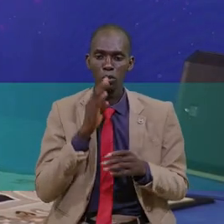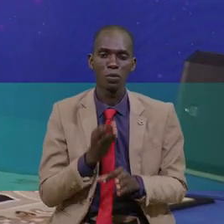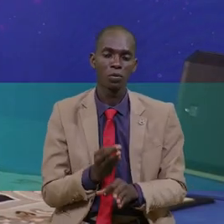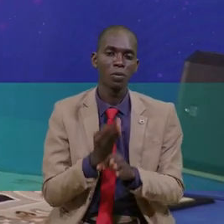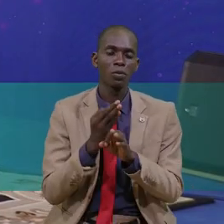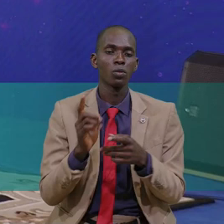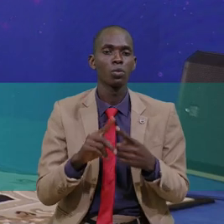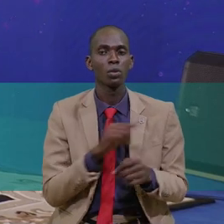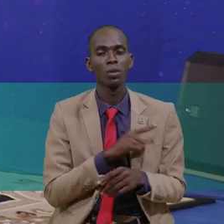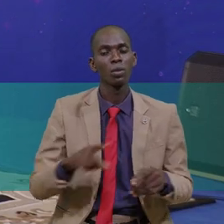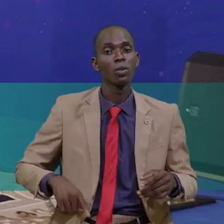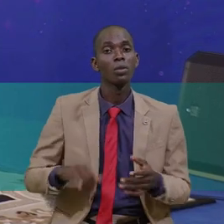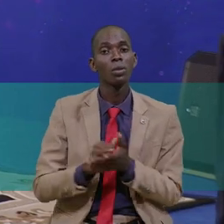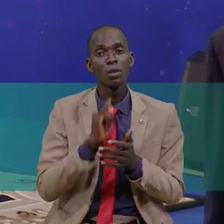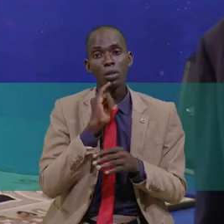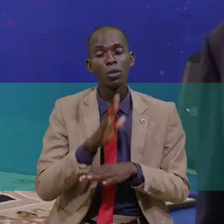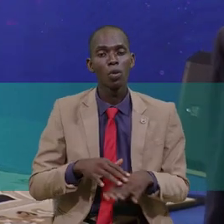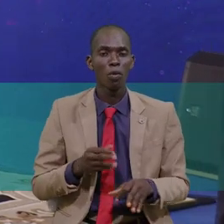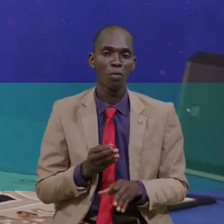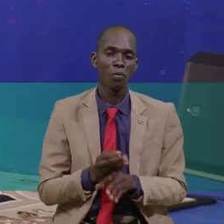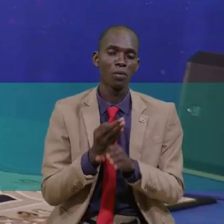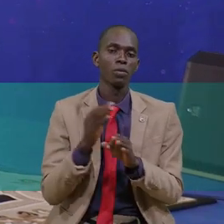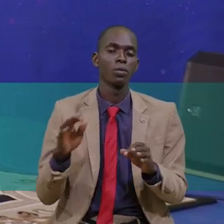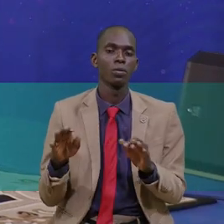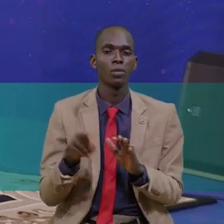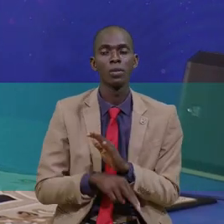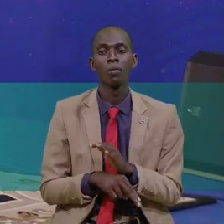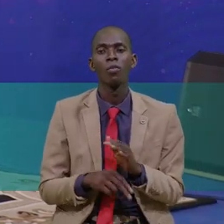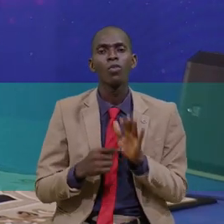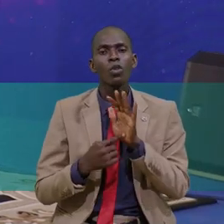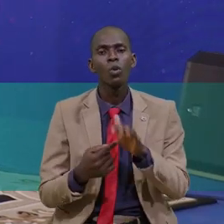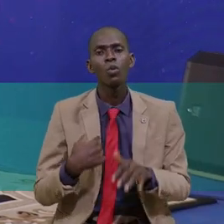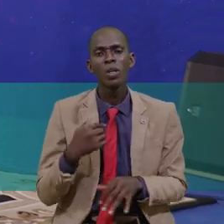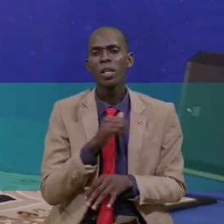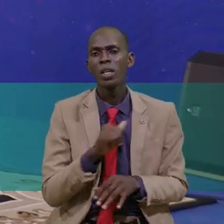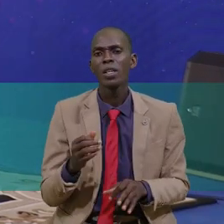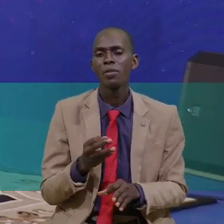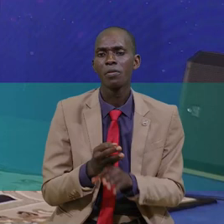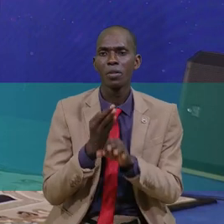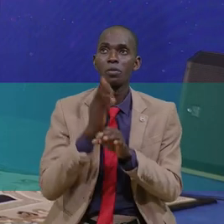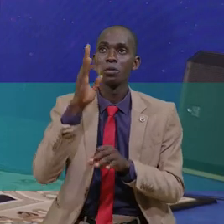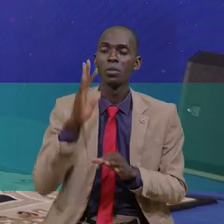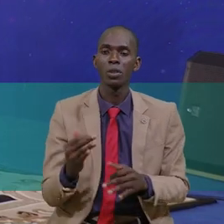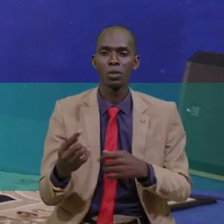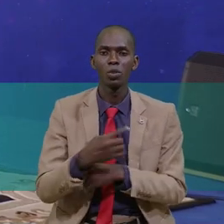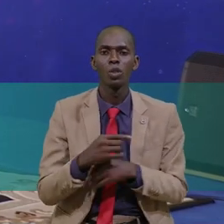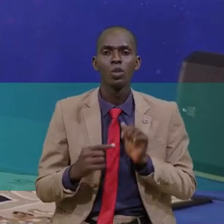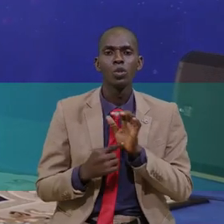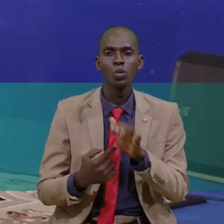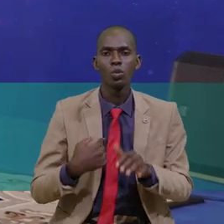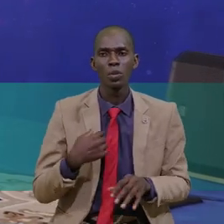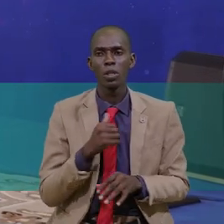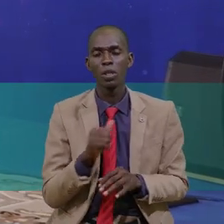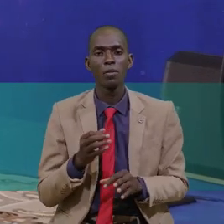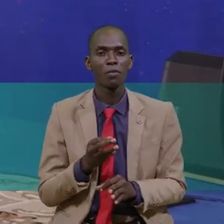a faithful Christian today? Show me, who is a faithful minister today? Show me, who is faithful to their